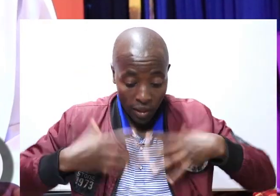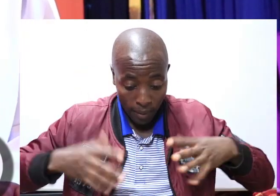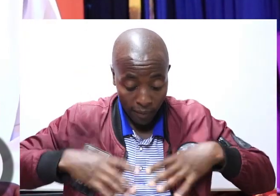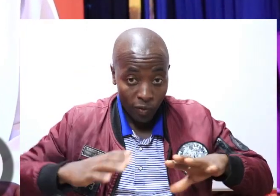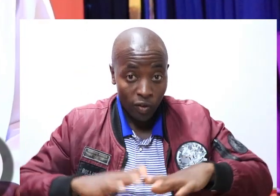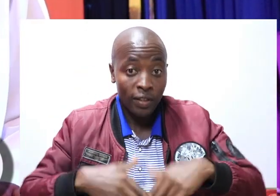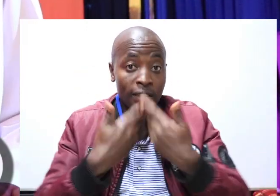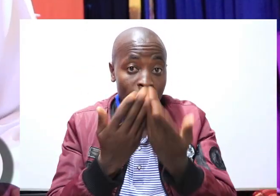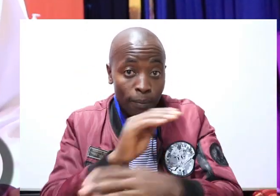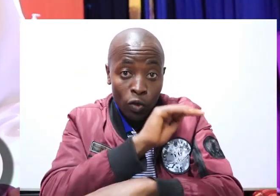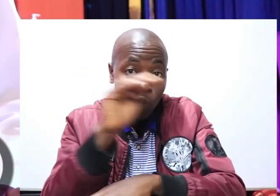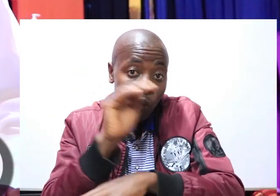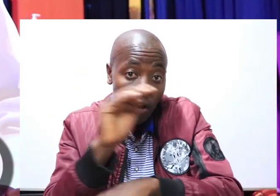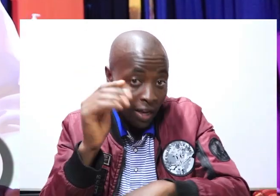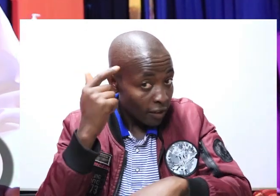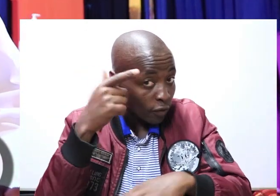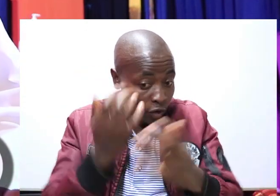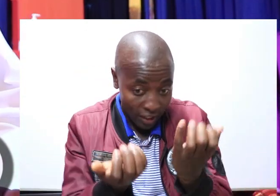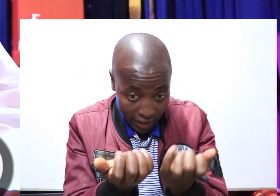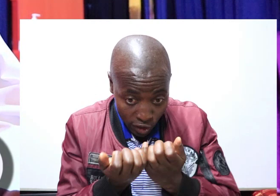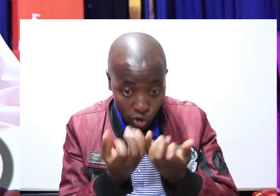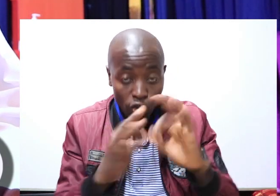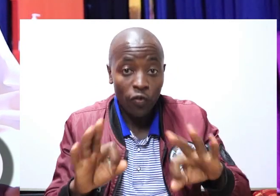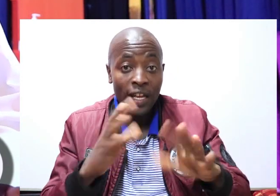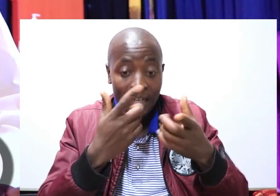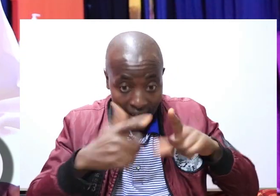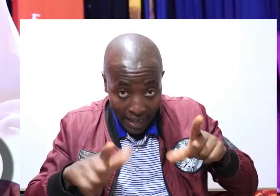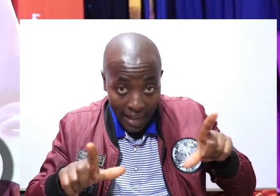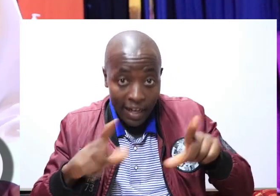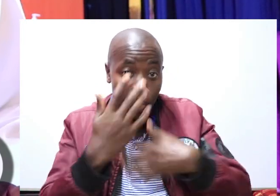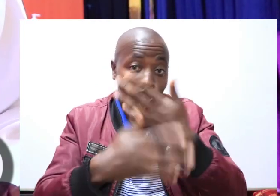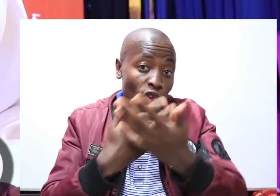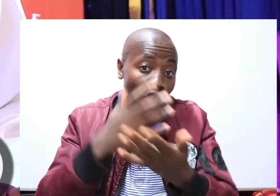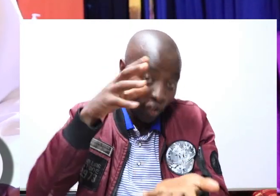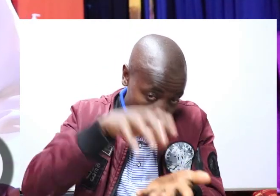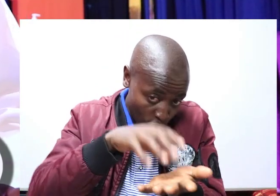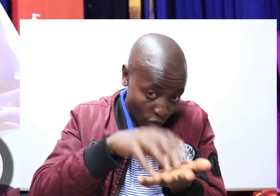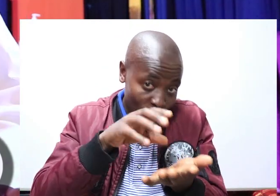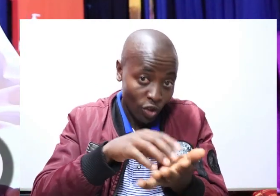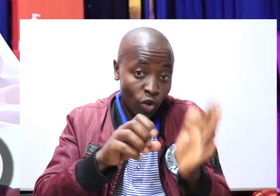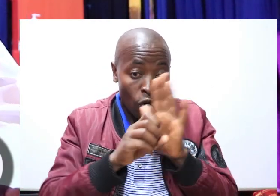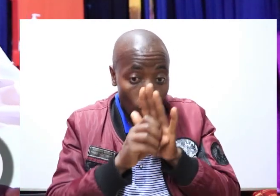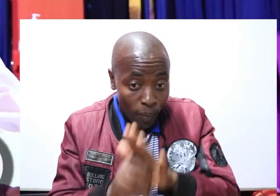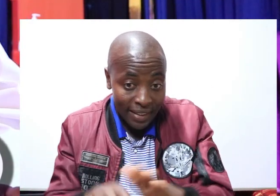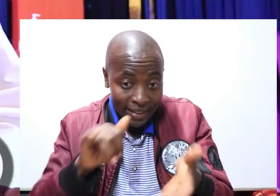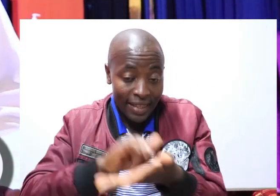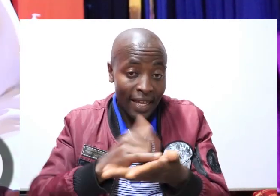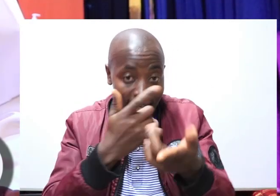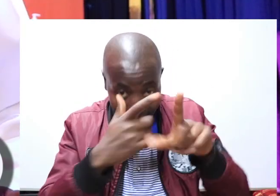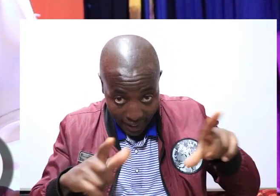the requests that were concerning that particular land and all the issues that were pressing this particular